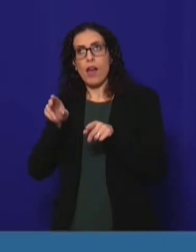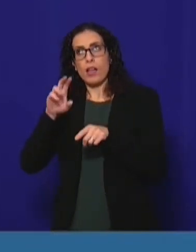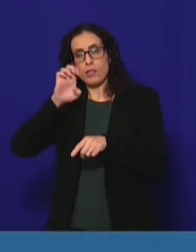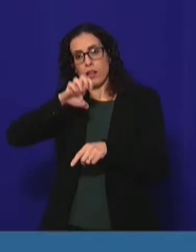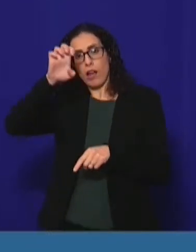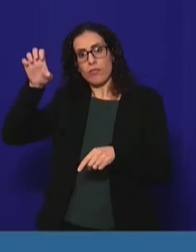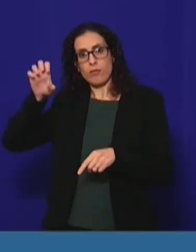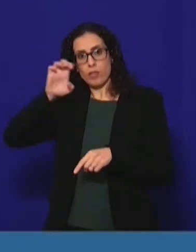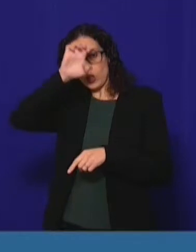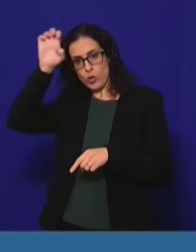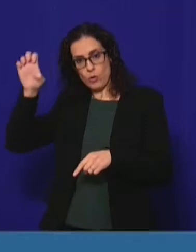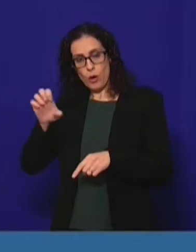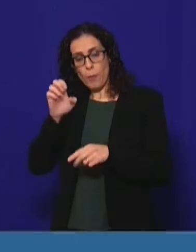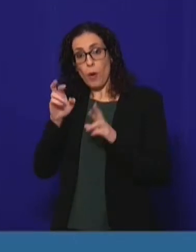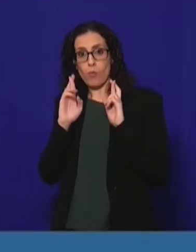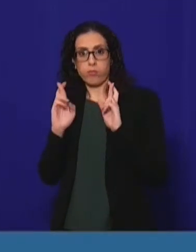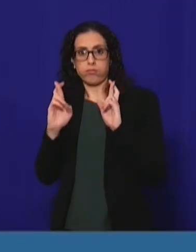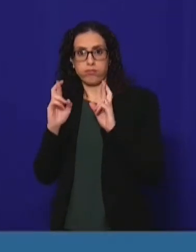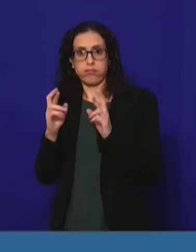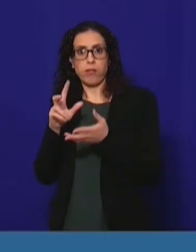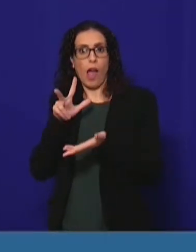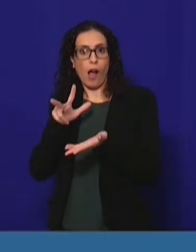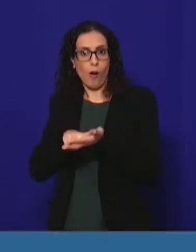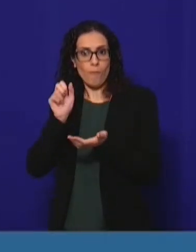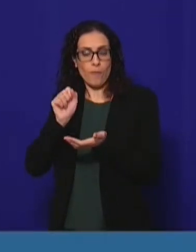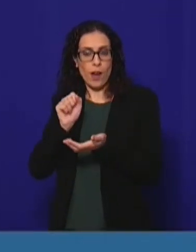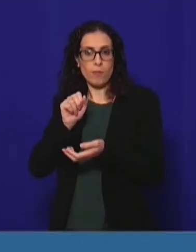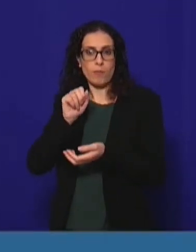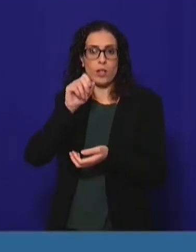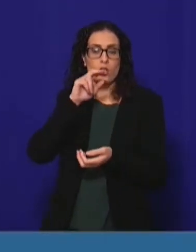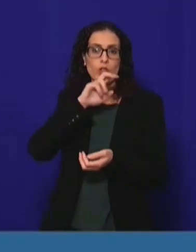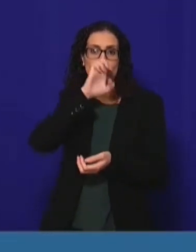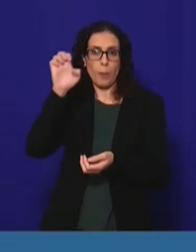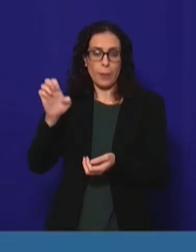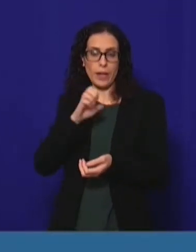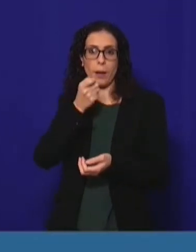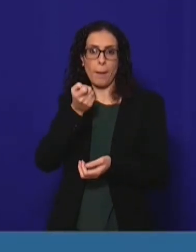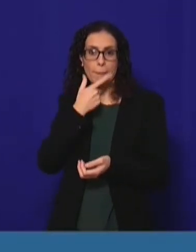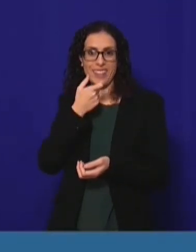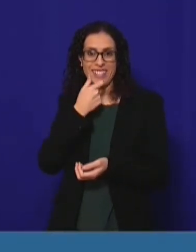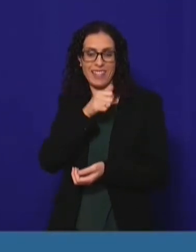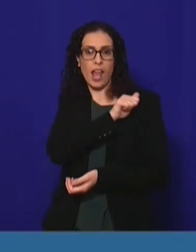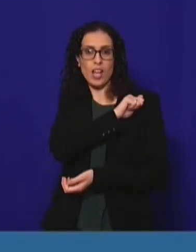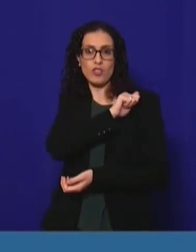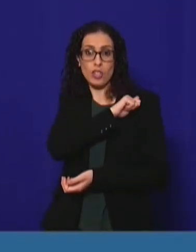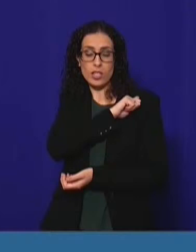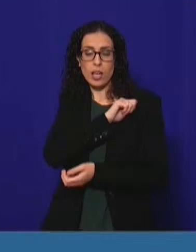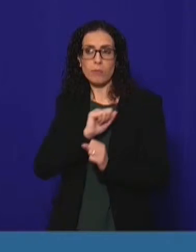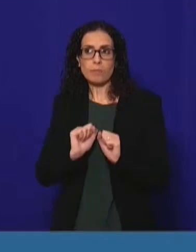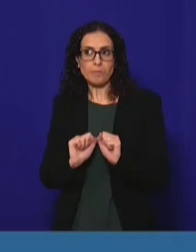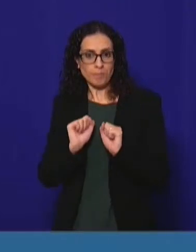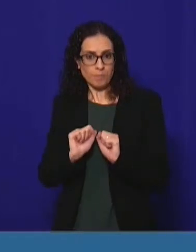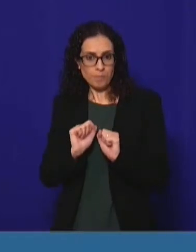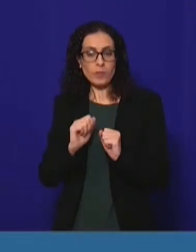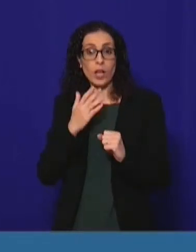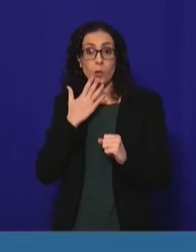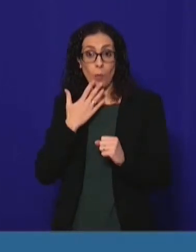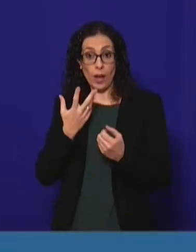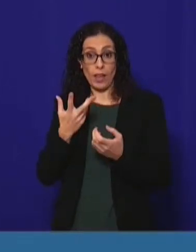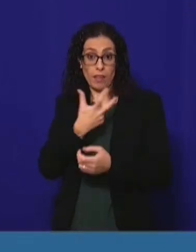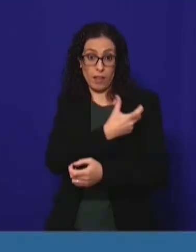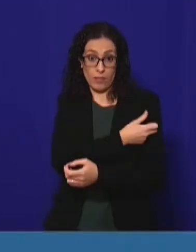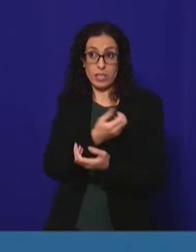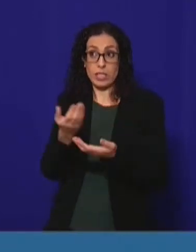the licensing of the vaccines from the European Medicines Agency. And with the vaccines that we will